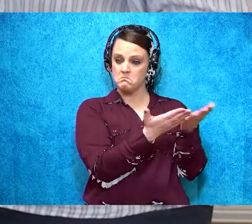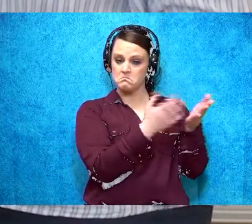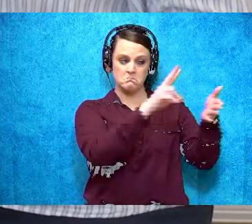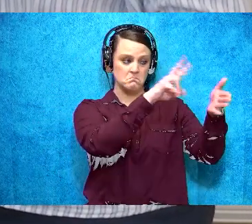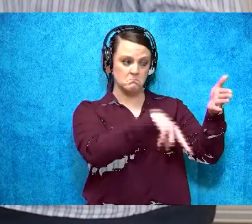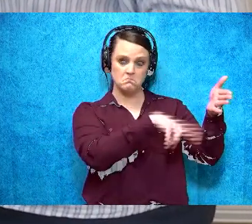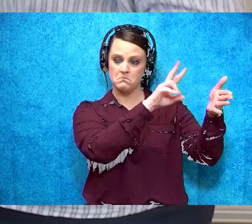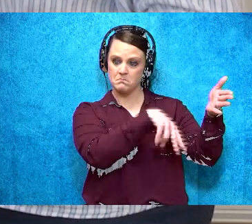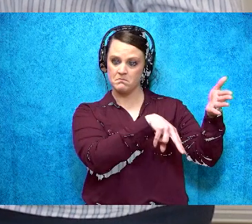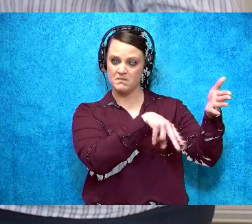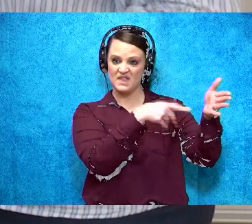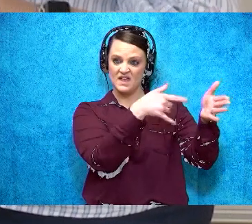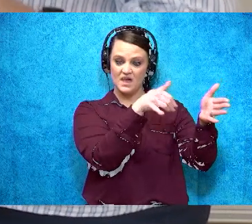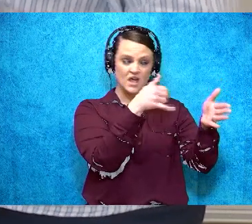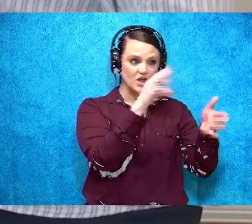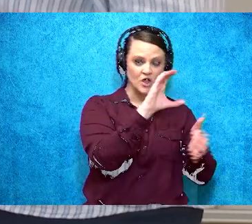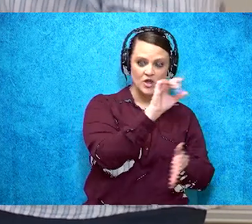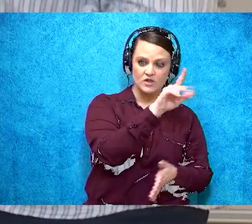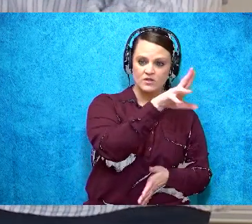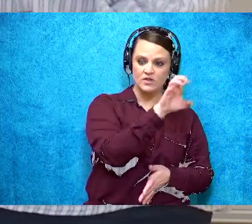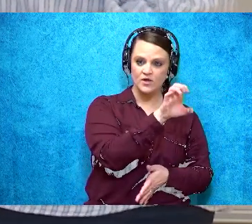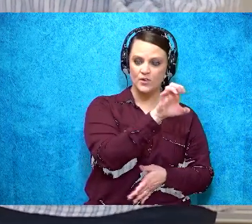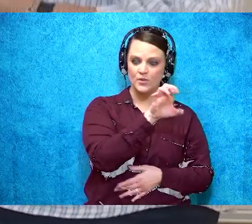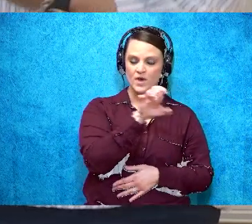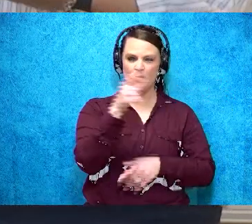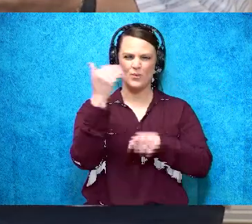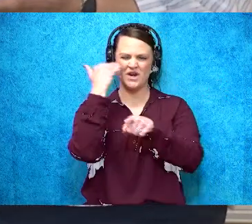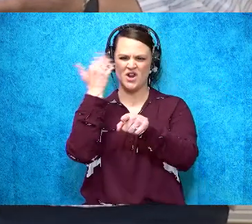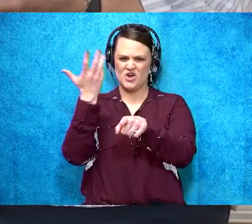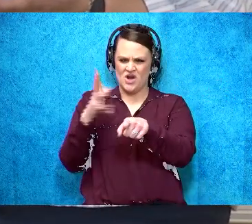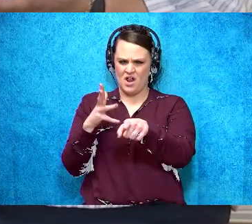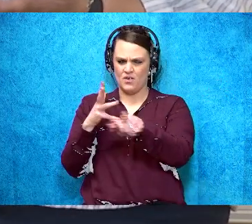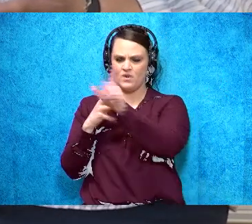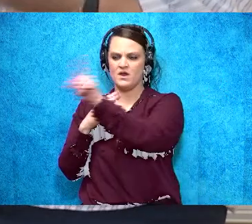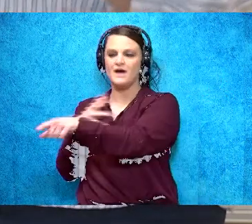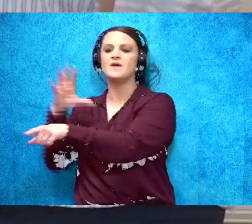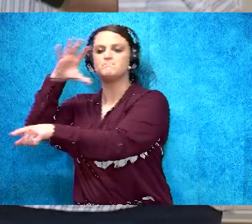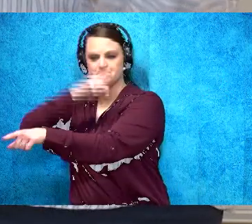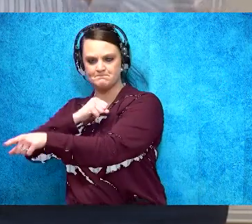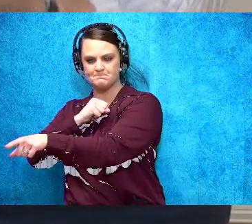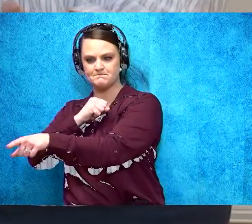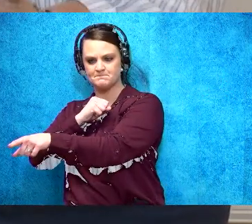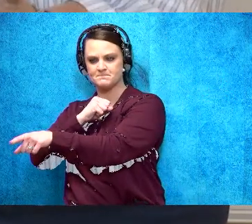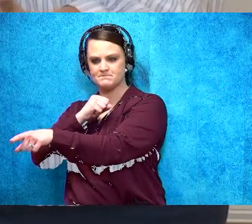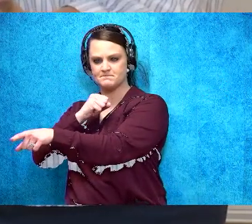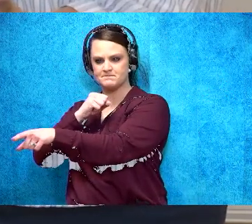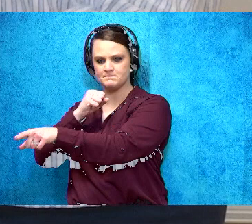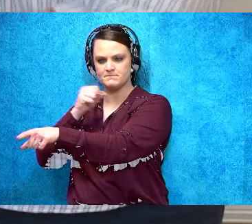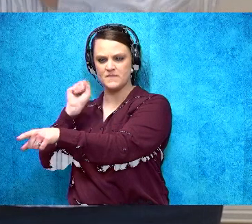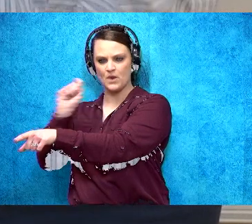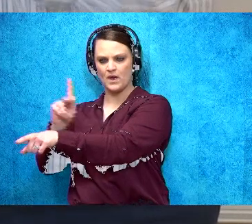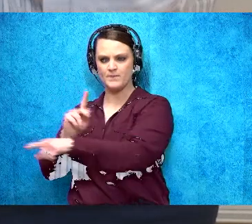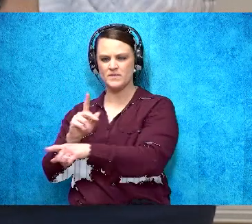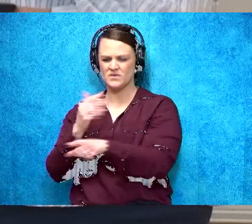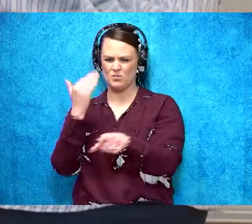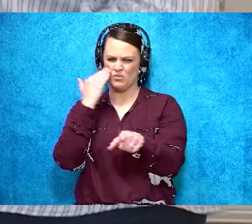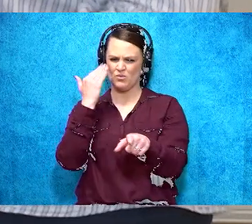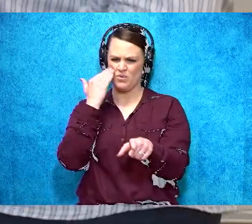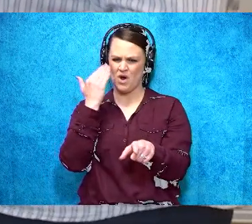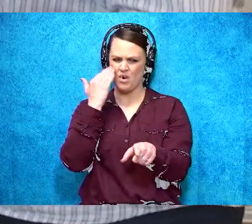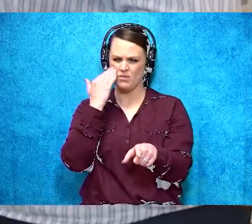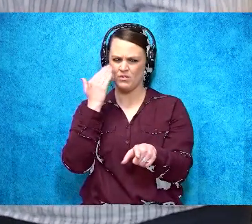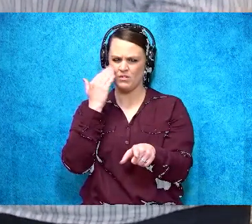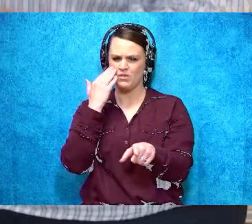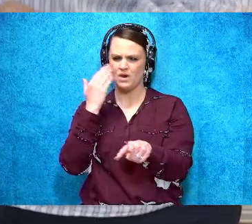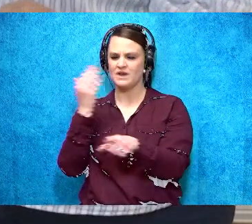we take our schema, and that's our inference. Okay? So what do we know about something? And that's